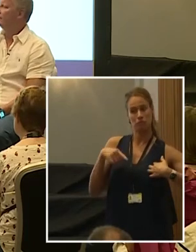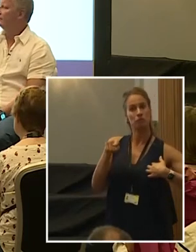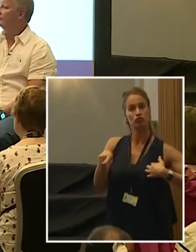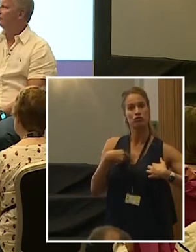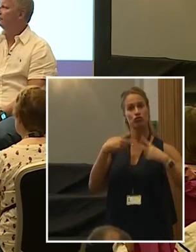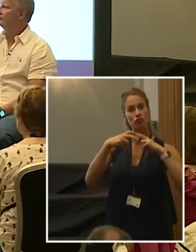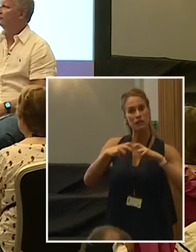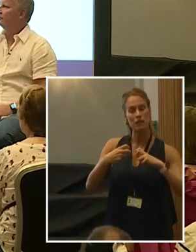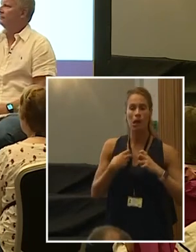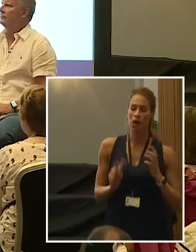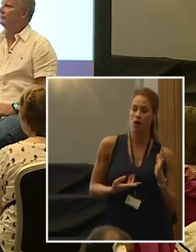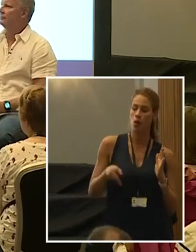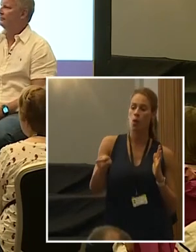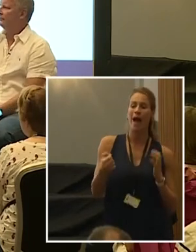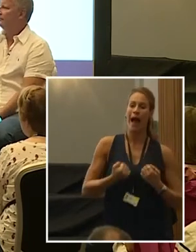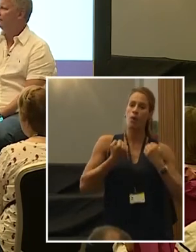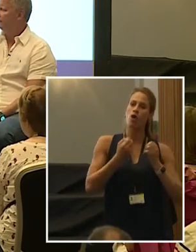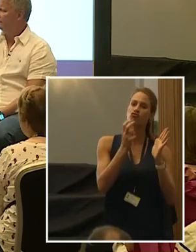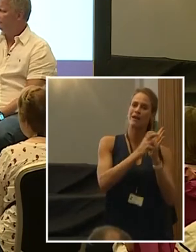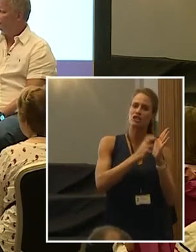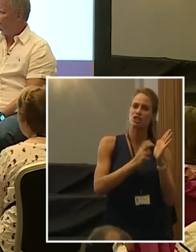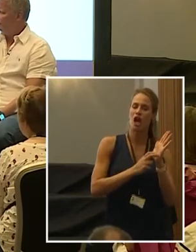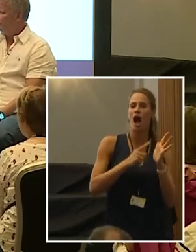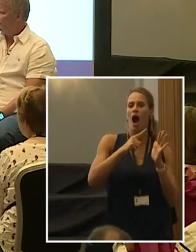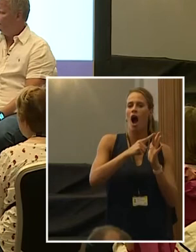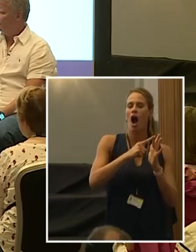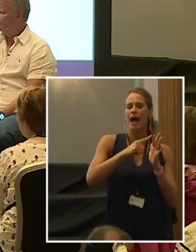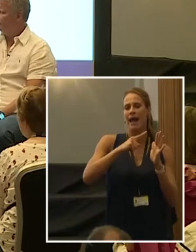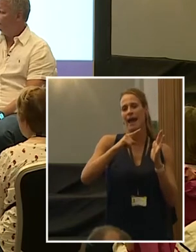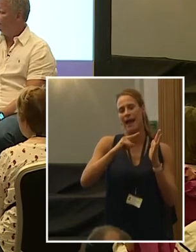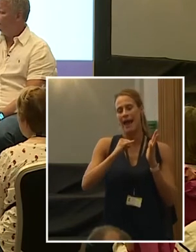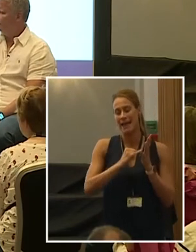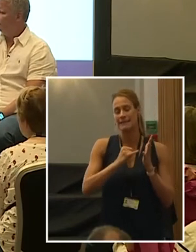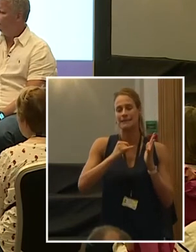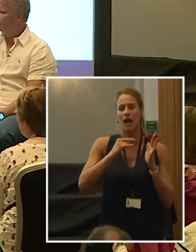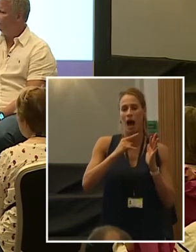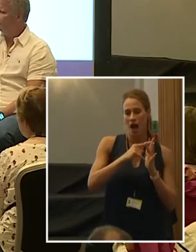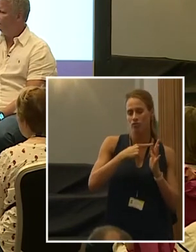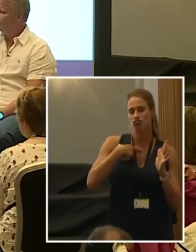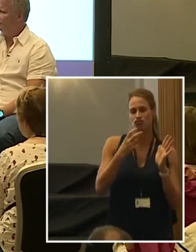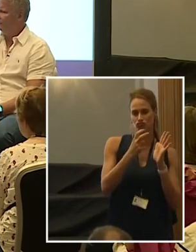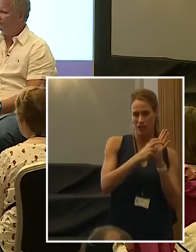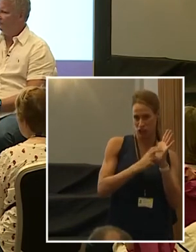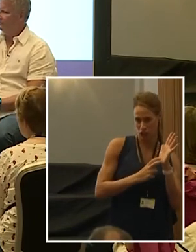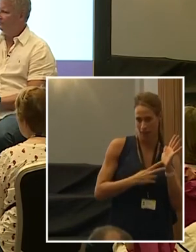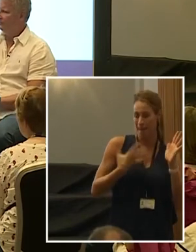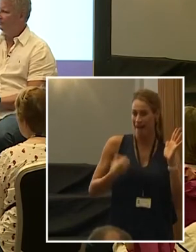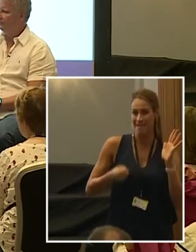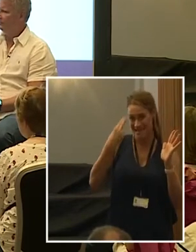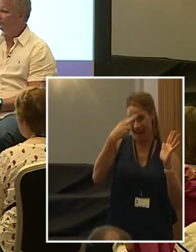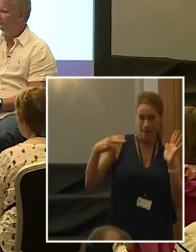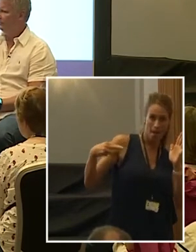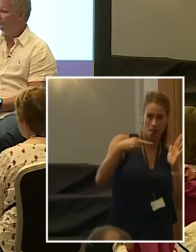in our site register. So when we have a new trial coming on, we go through that site